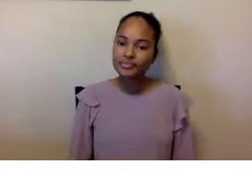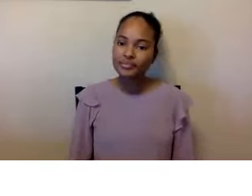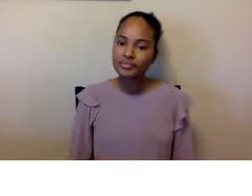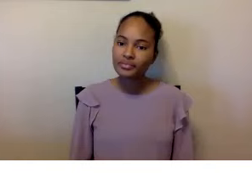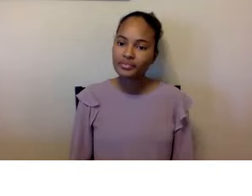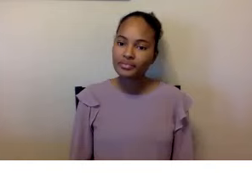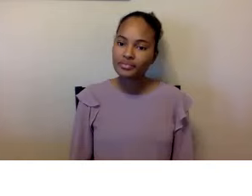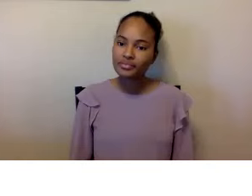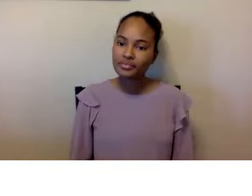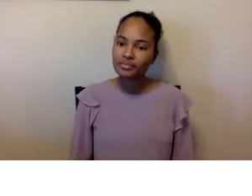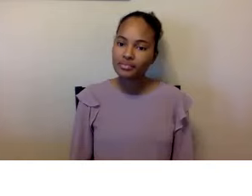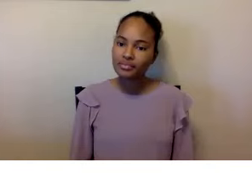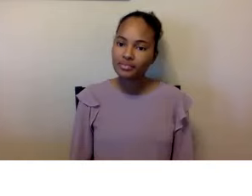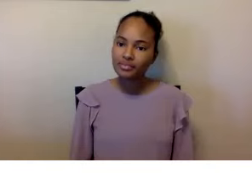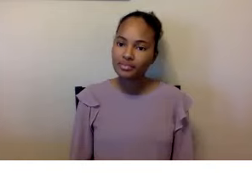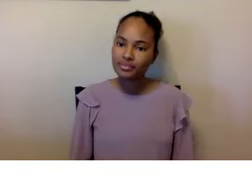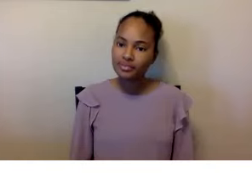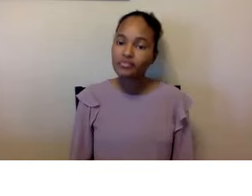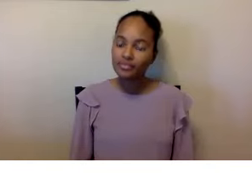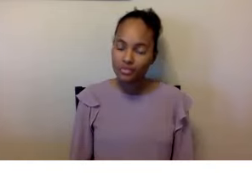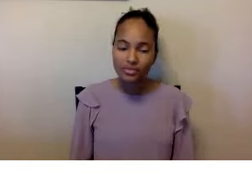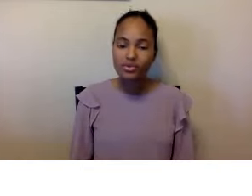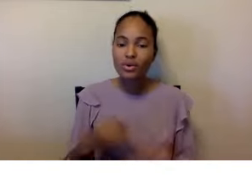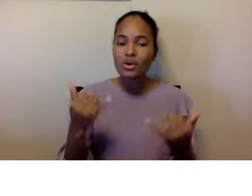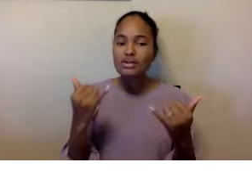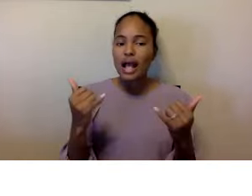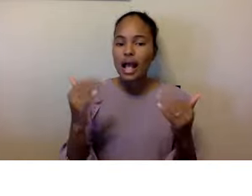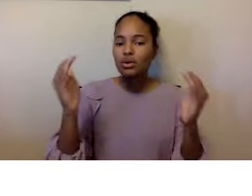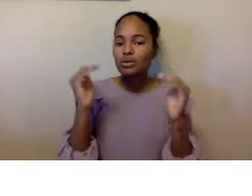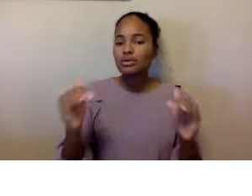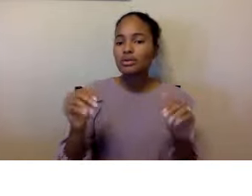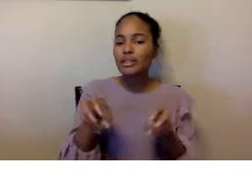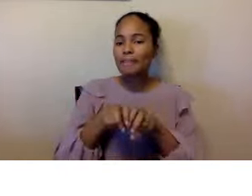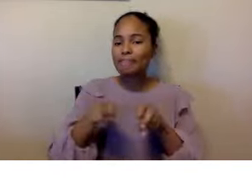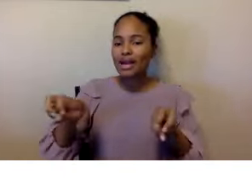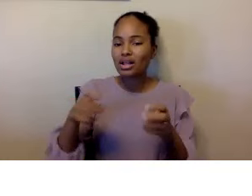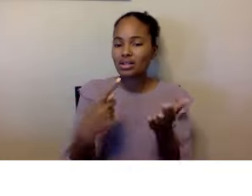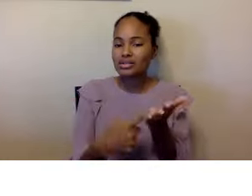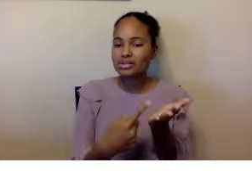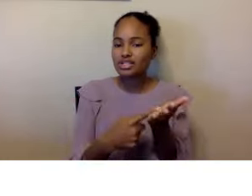we're now going into the panel discussion questions. And Okay.